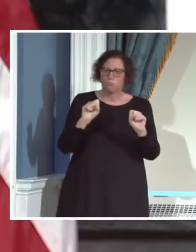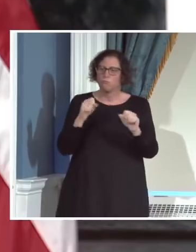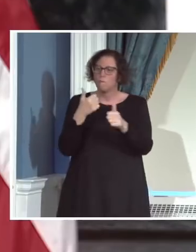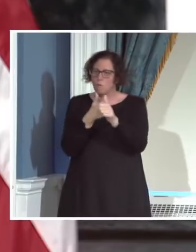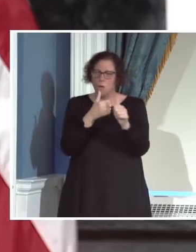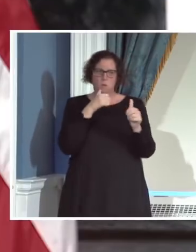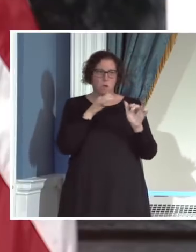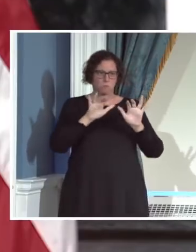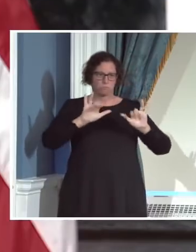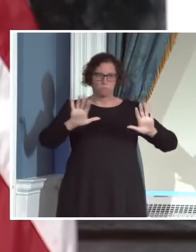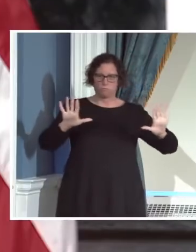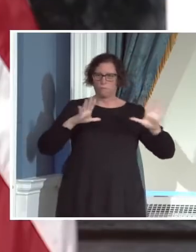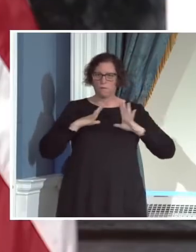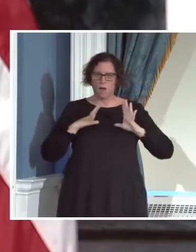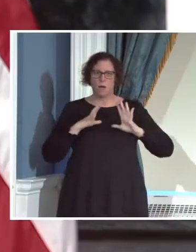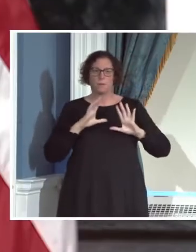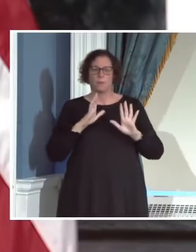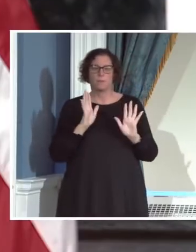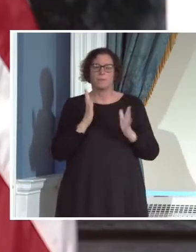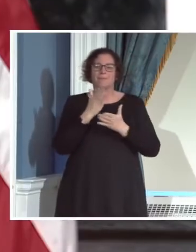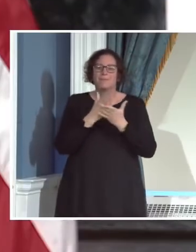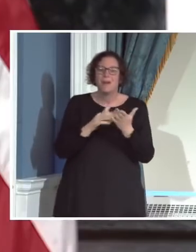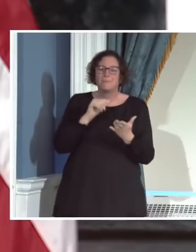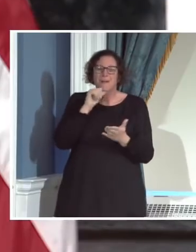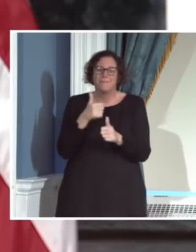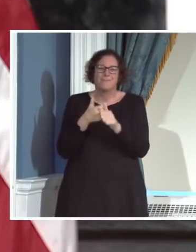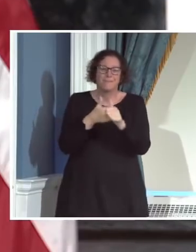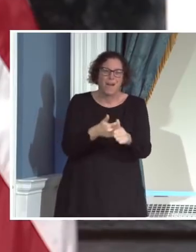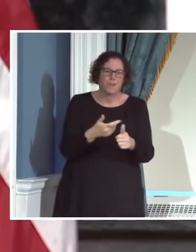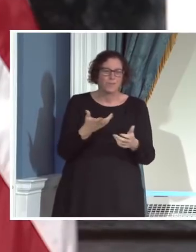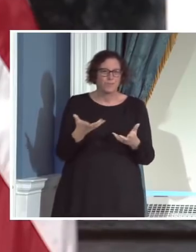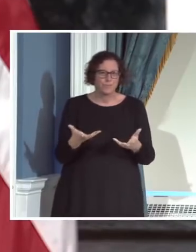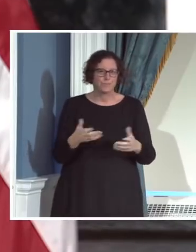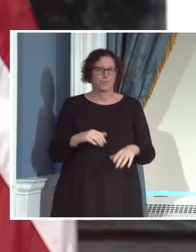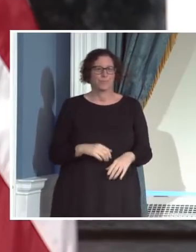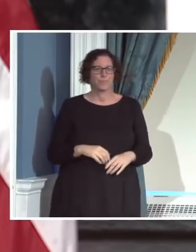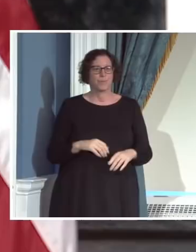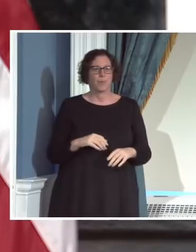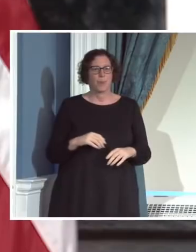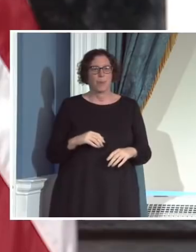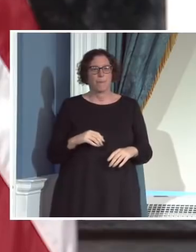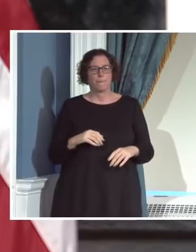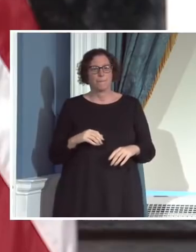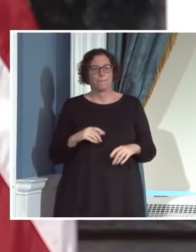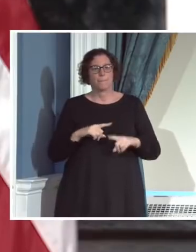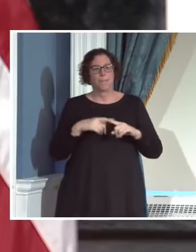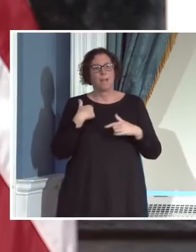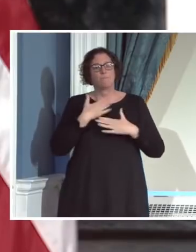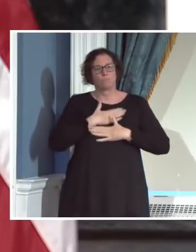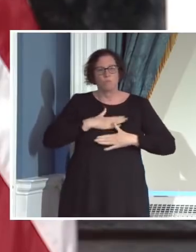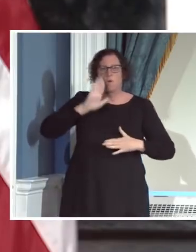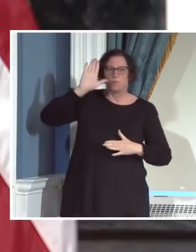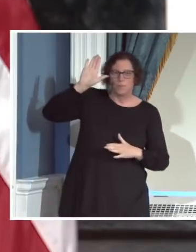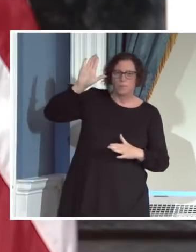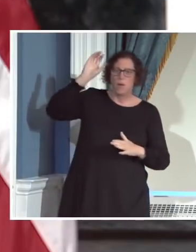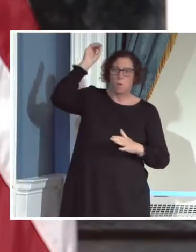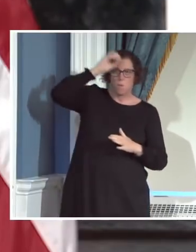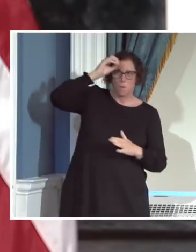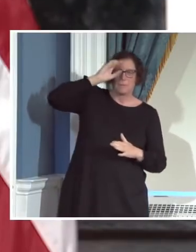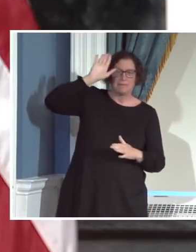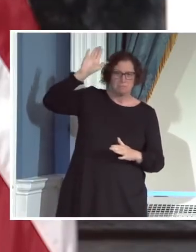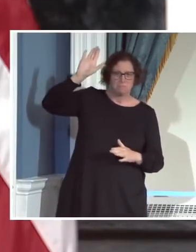noncompliance. But I do appreciate that the governor at this point thought, this is a good one to take an abundance of